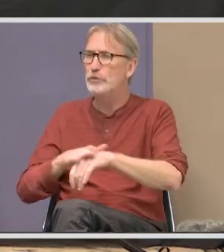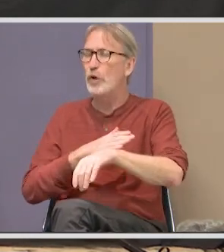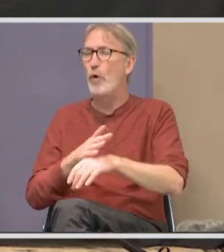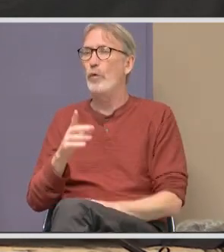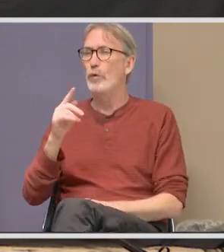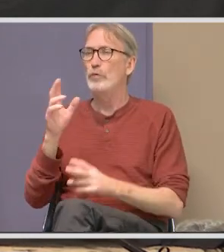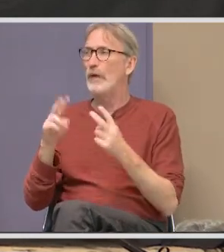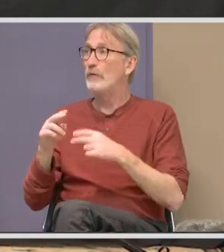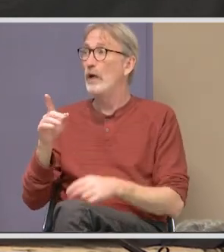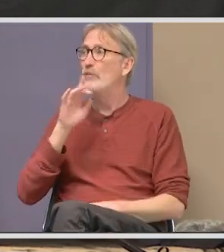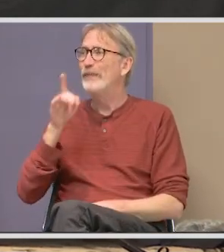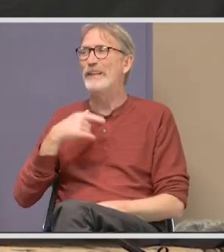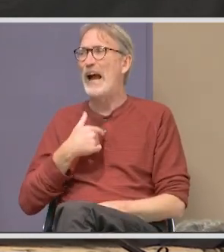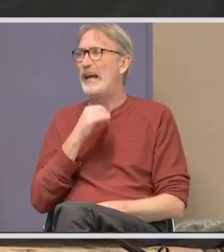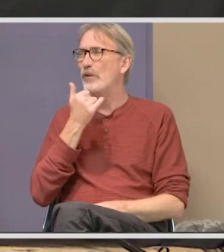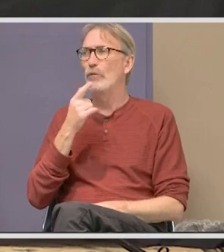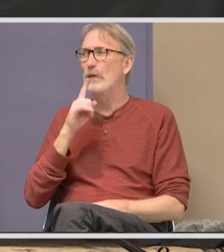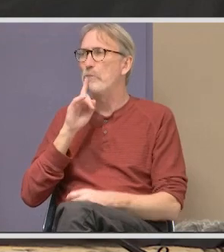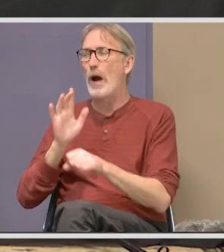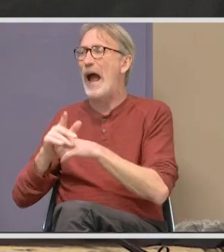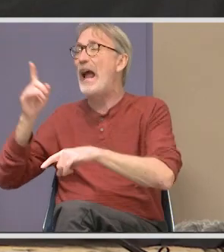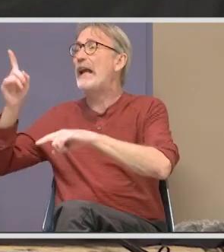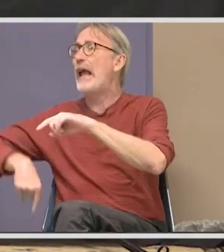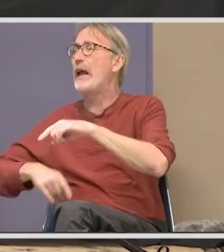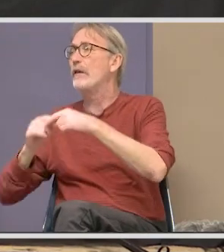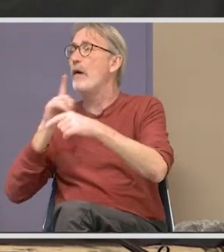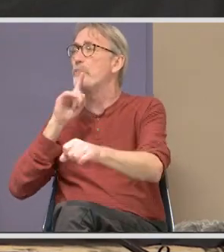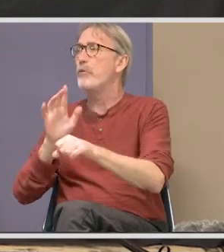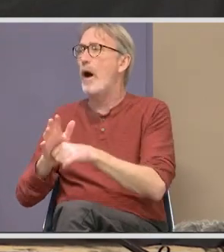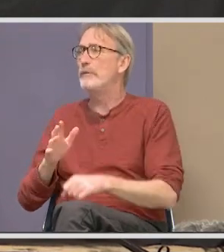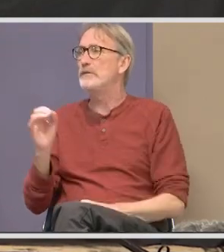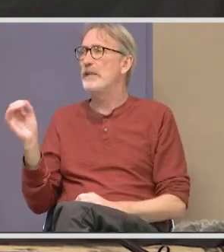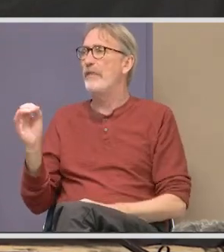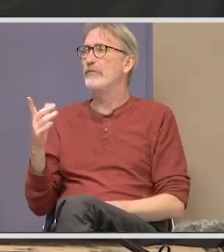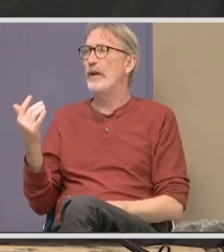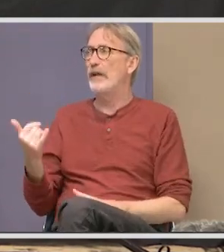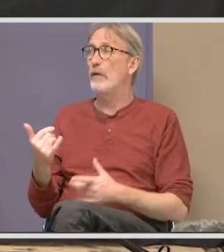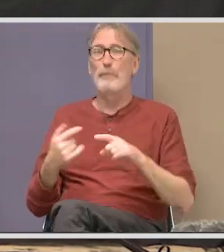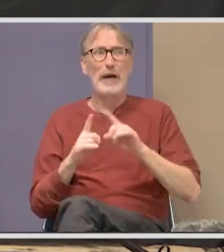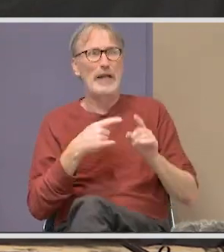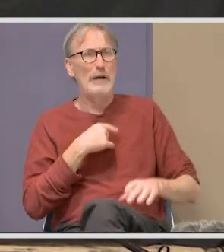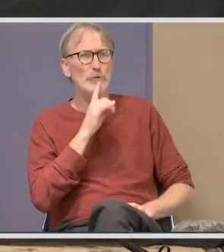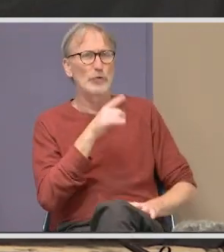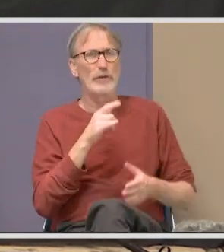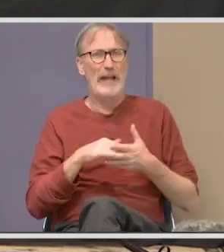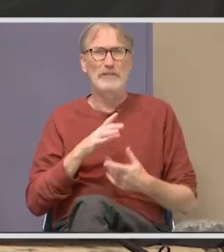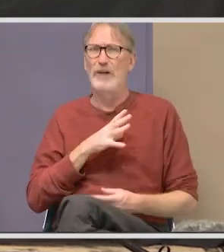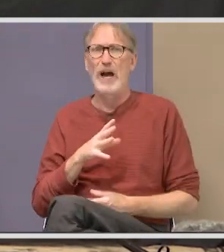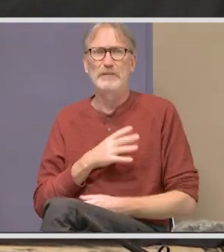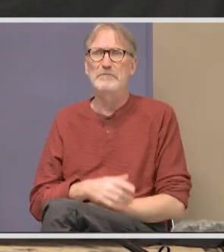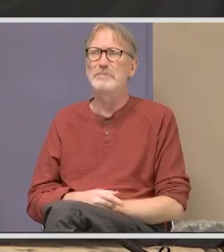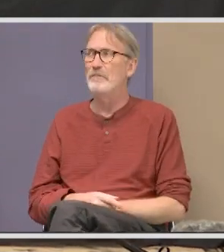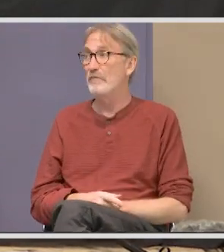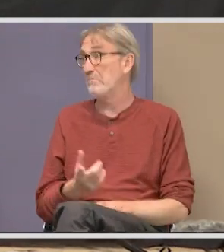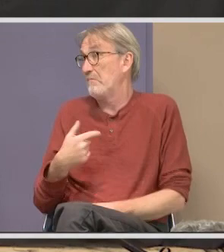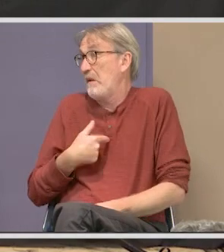I usually don't get in the business of making promises in meetings. I'm almost certain that's fine.